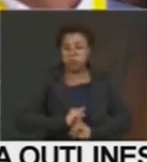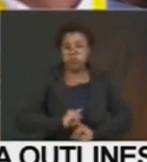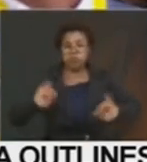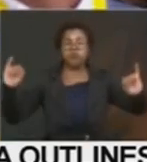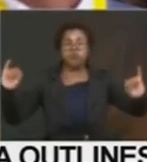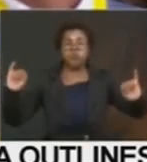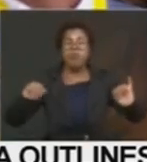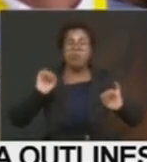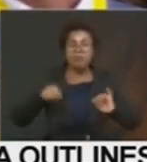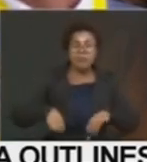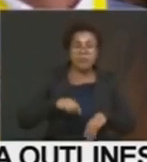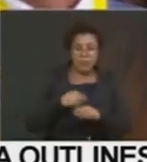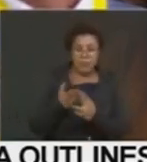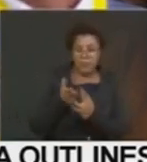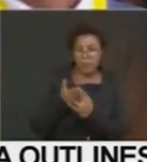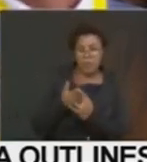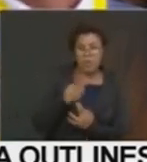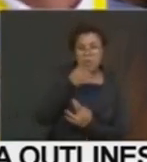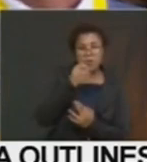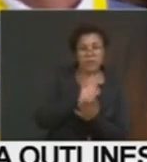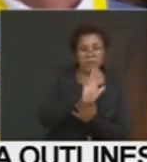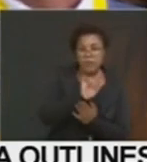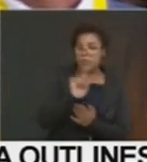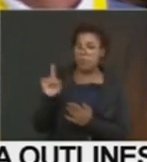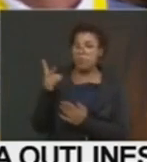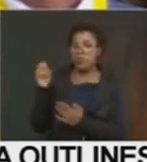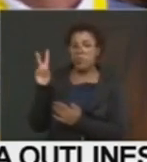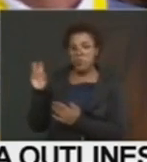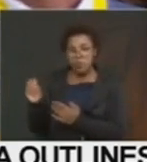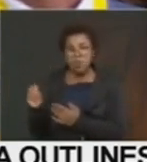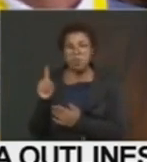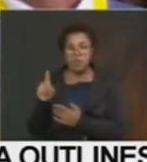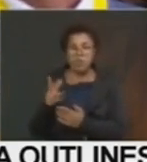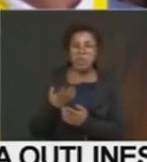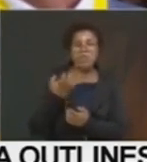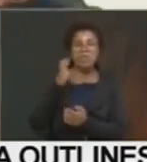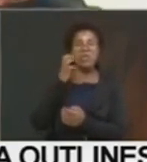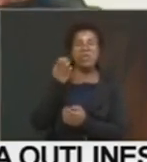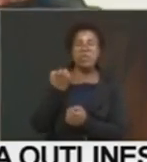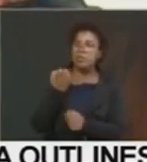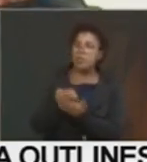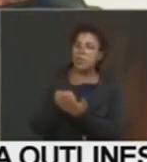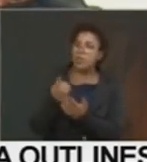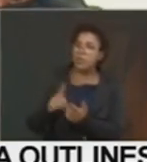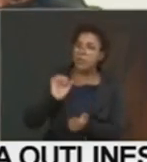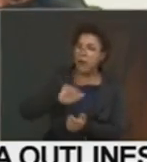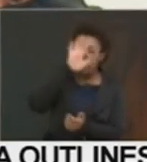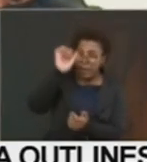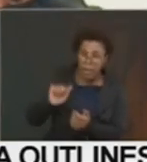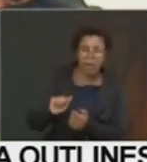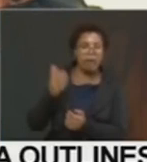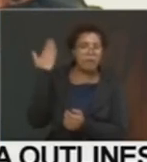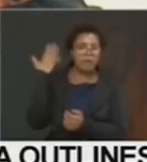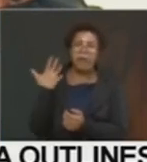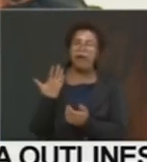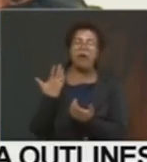between 2015 and 2020, the economic output of Africa, which was dominated by three countries,